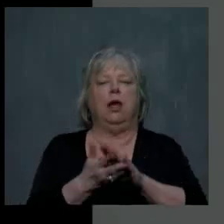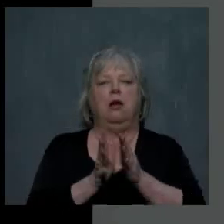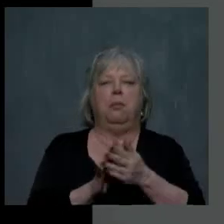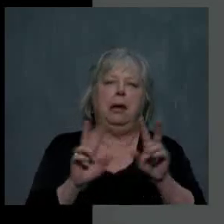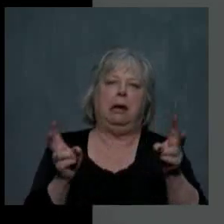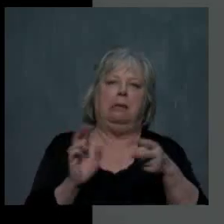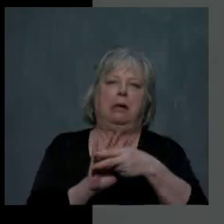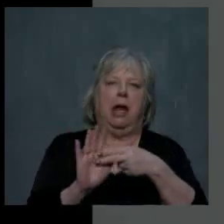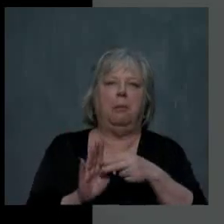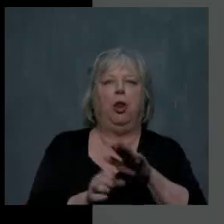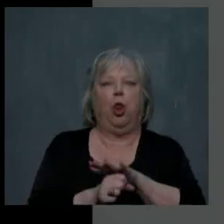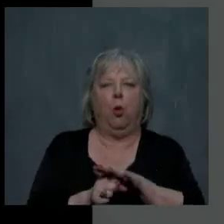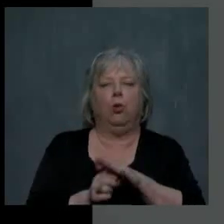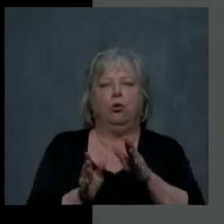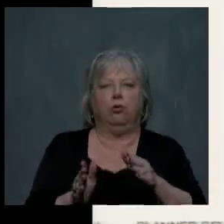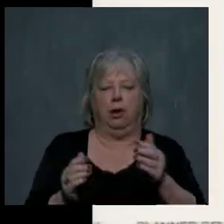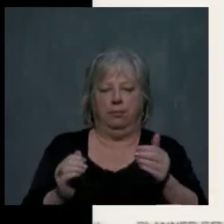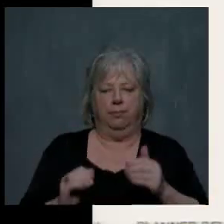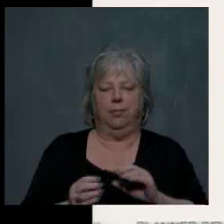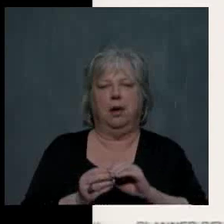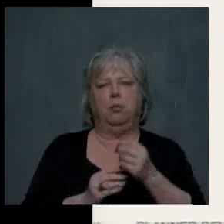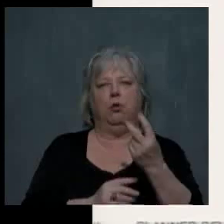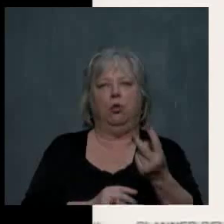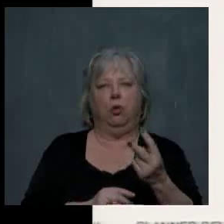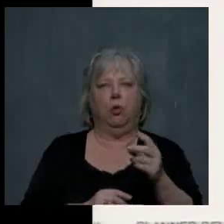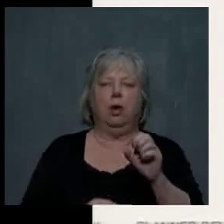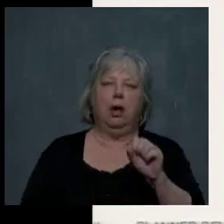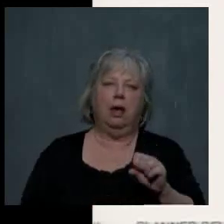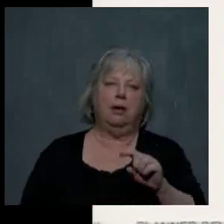street. Item number 2, file number